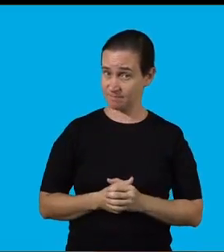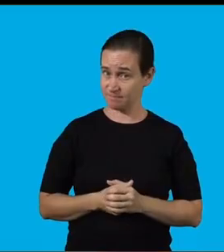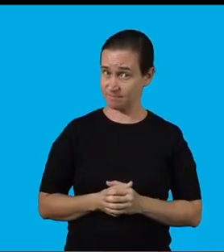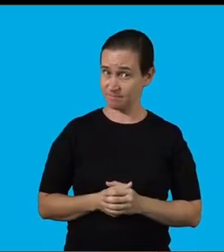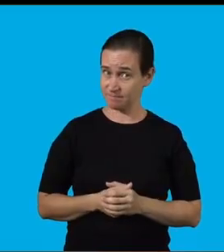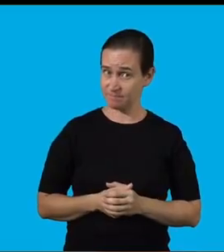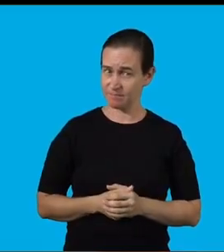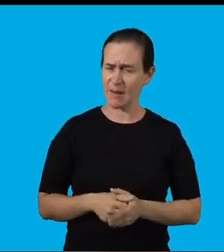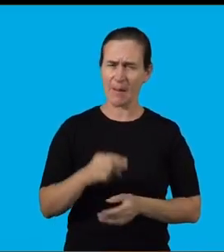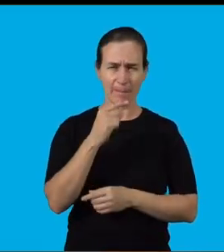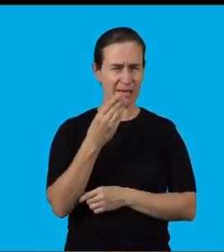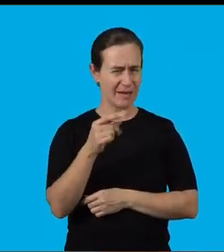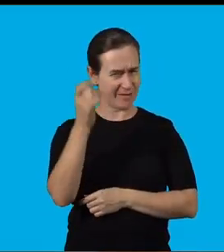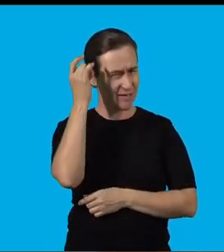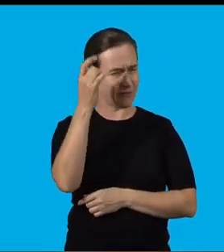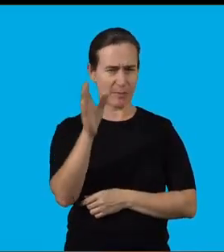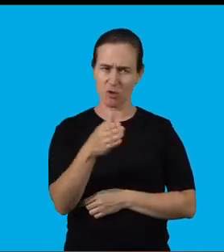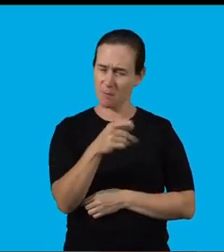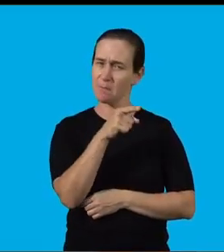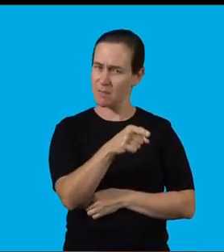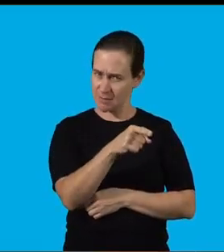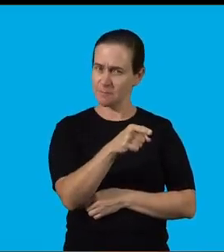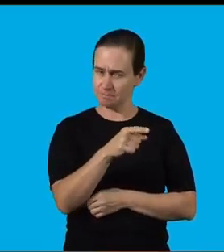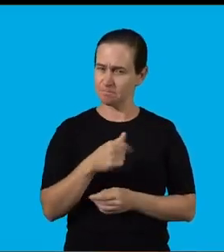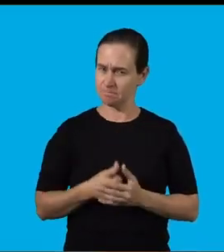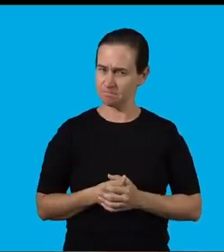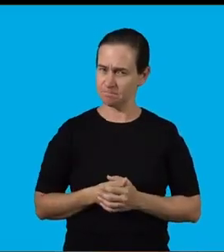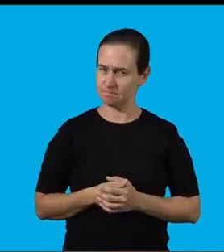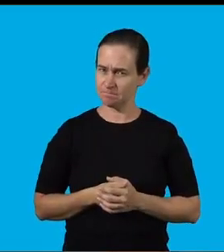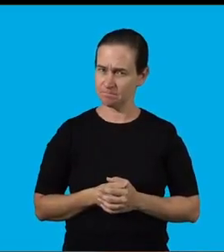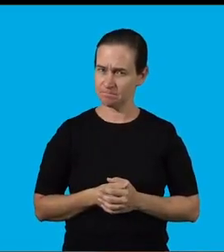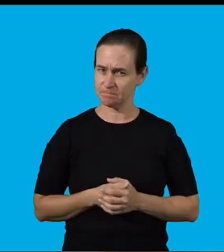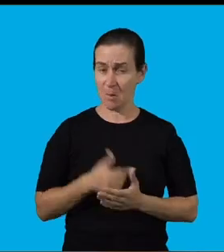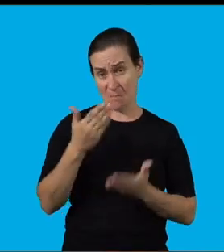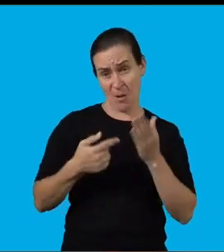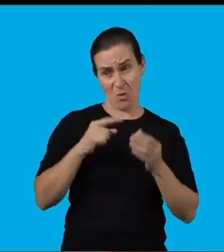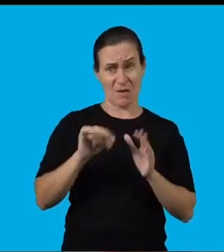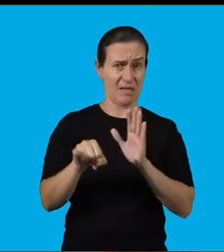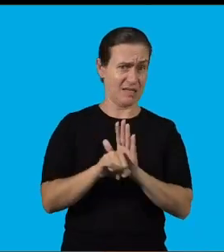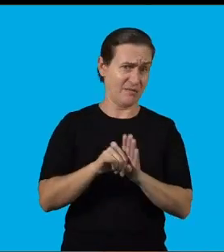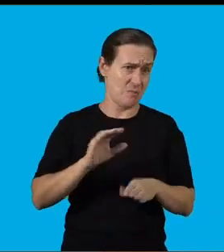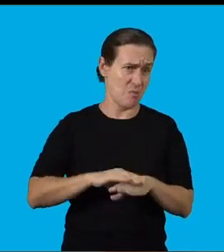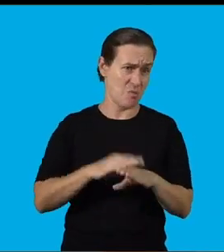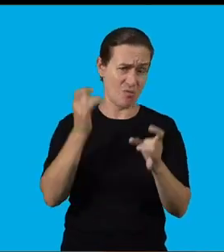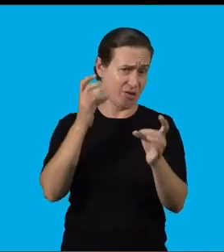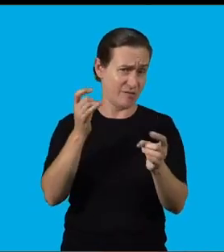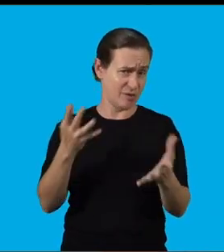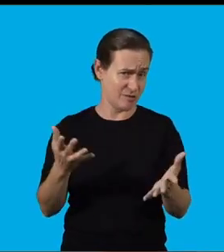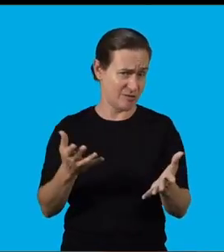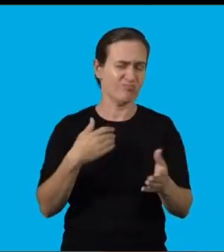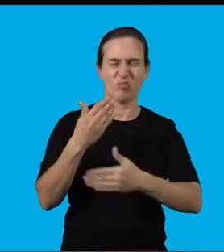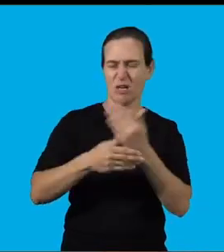there's certain missing information on this graph, and we'll see later on if we need to find that missing information. Let's continue